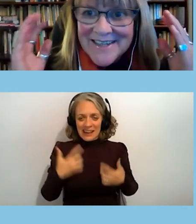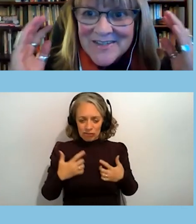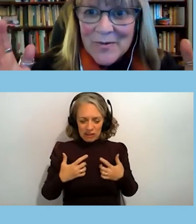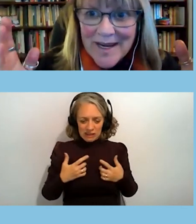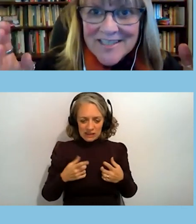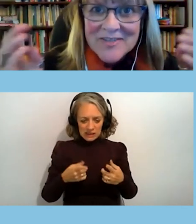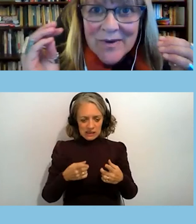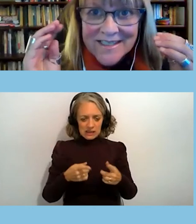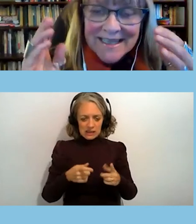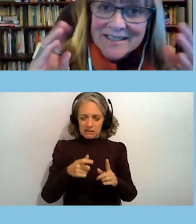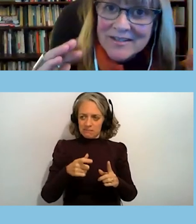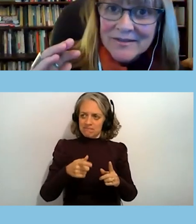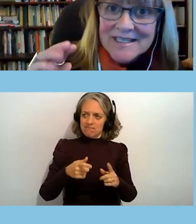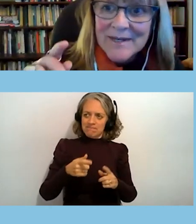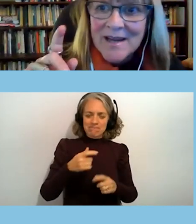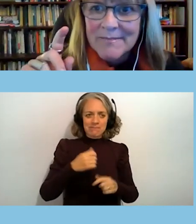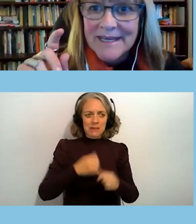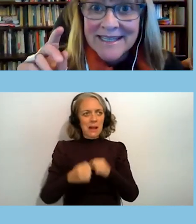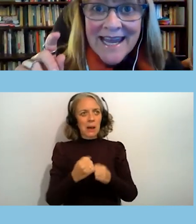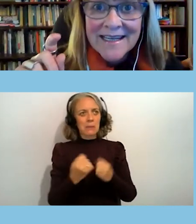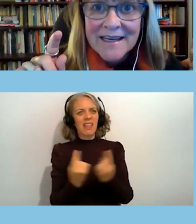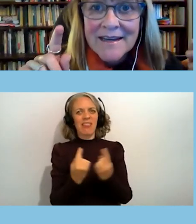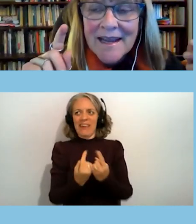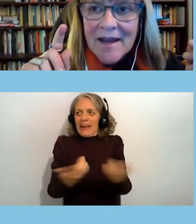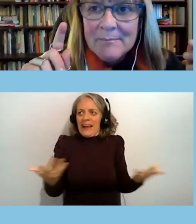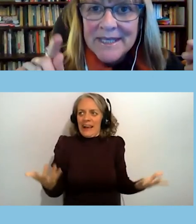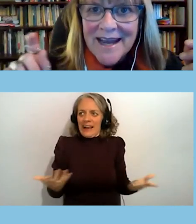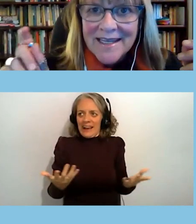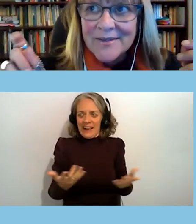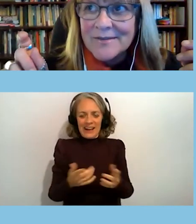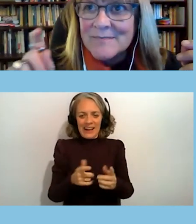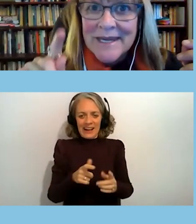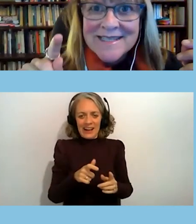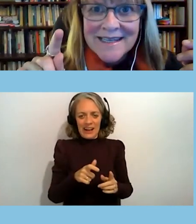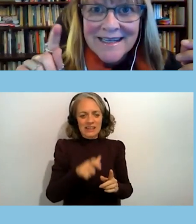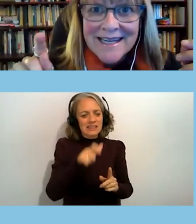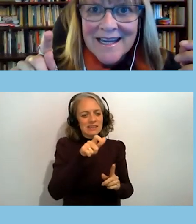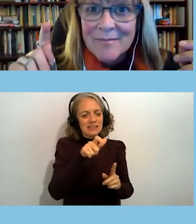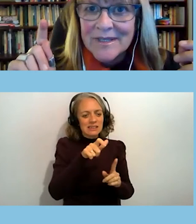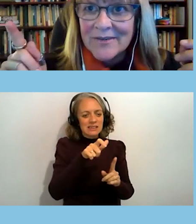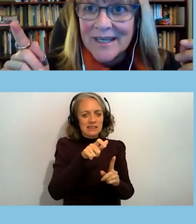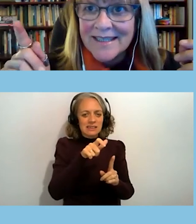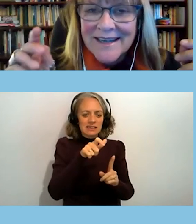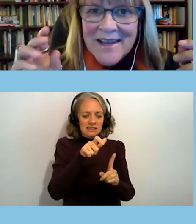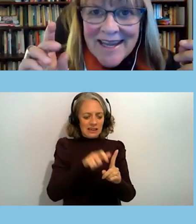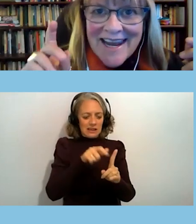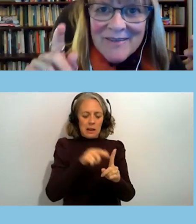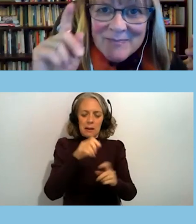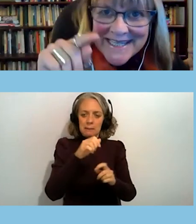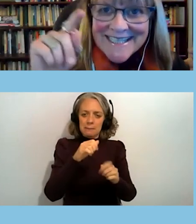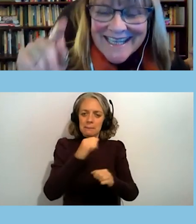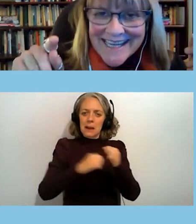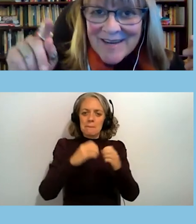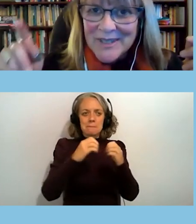commodify so much, where like students become in Canada BIUs, basic income unit, and